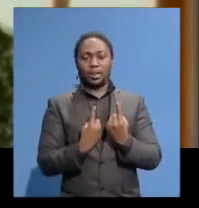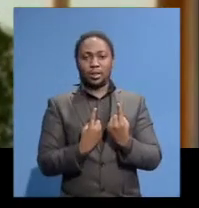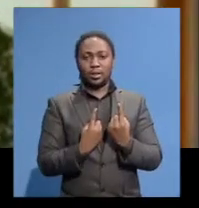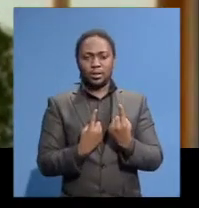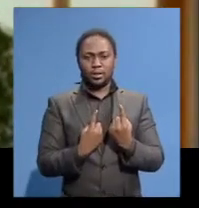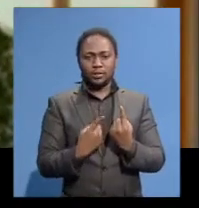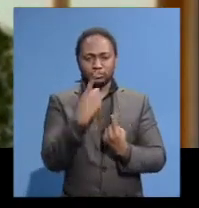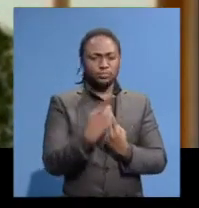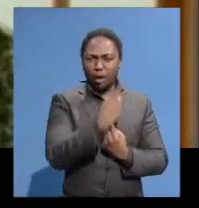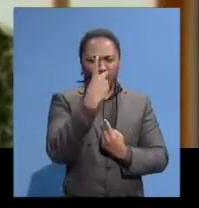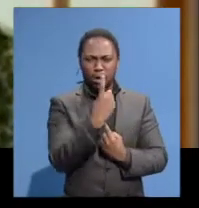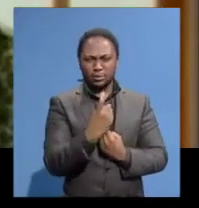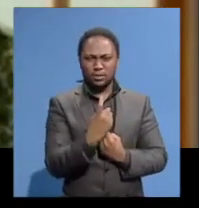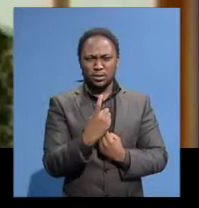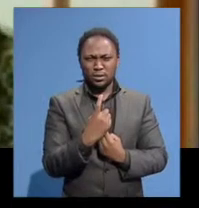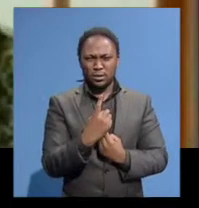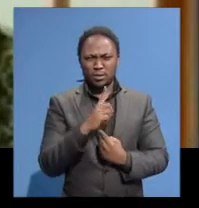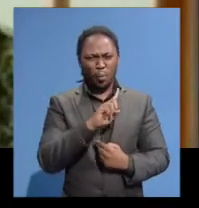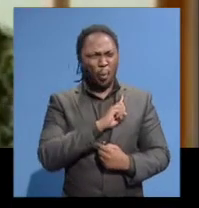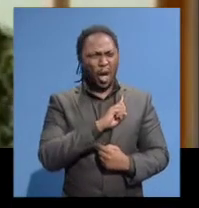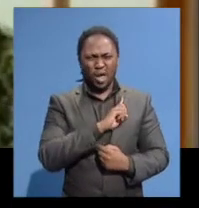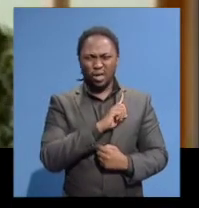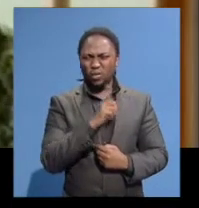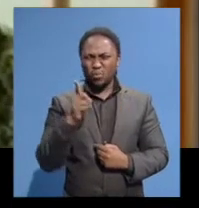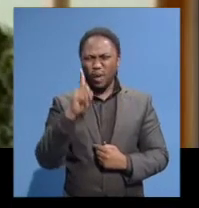And they asked, "Why do you love us?"